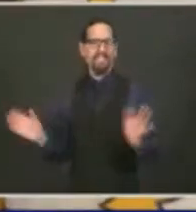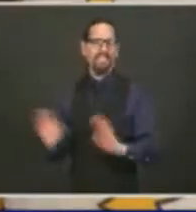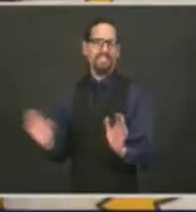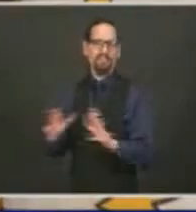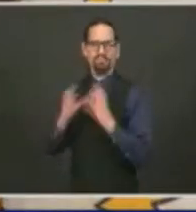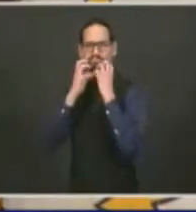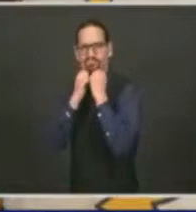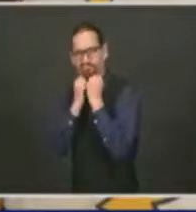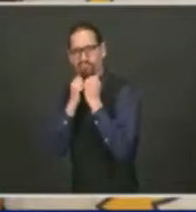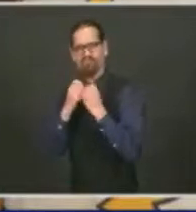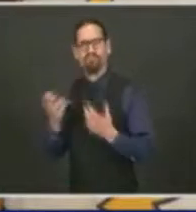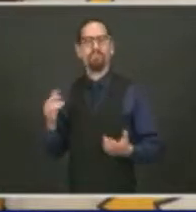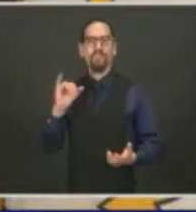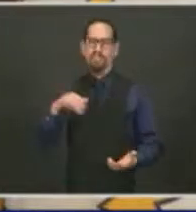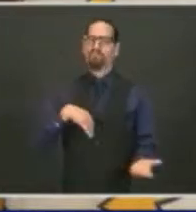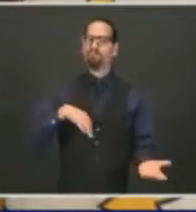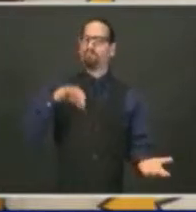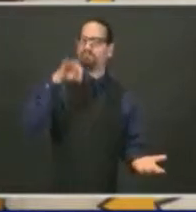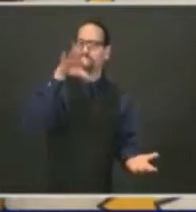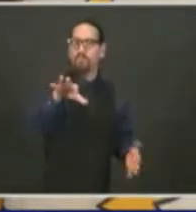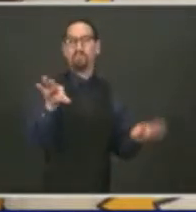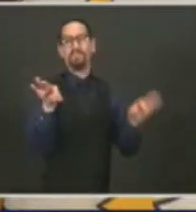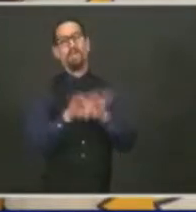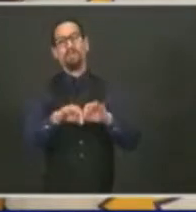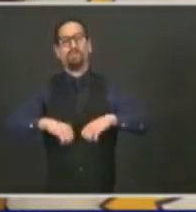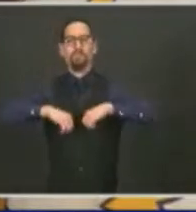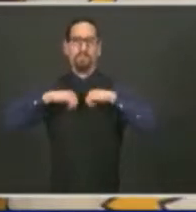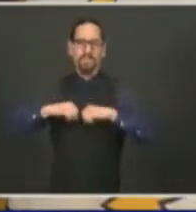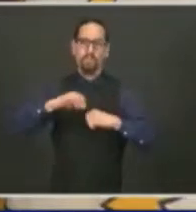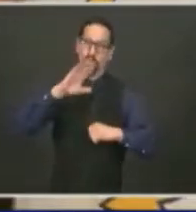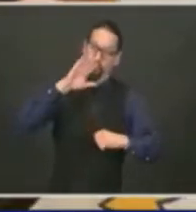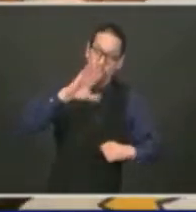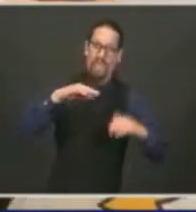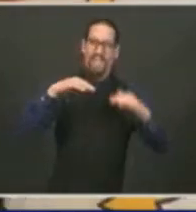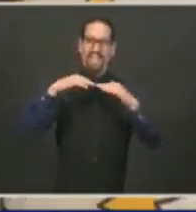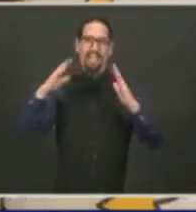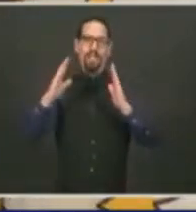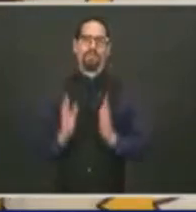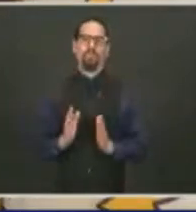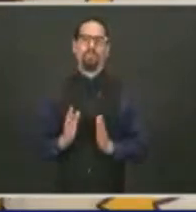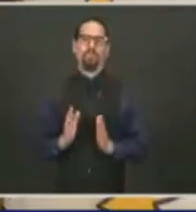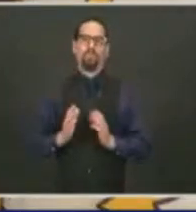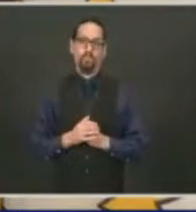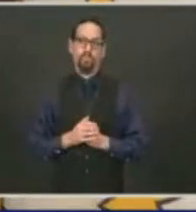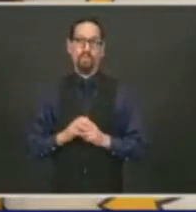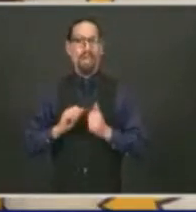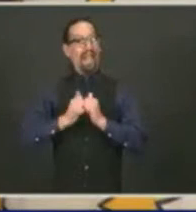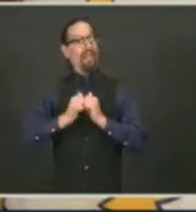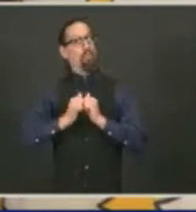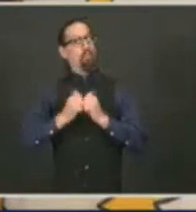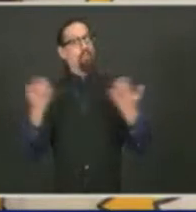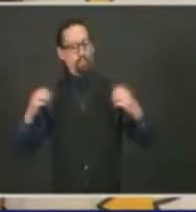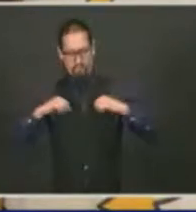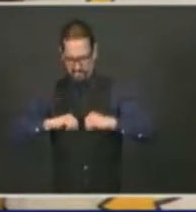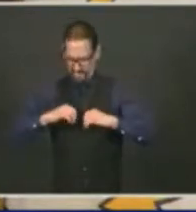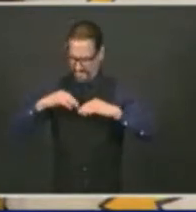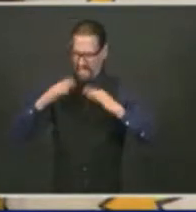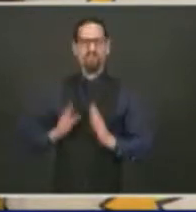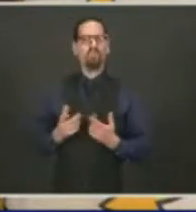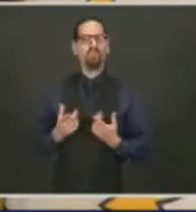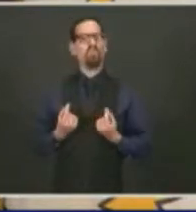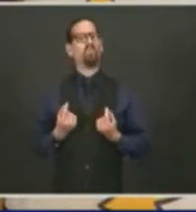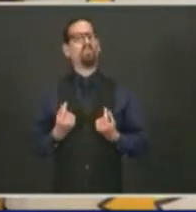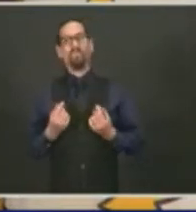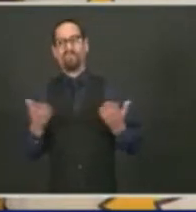really important. Try to protect your household. One of the things I want to talk about though is how do you protect your household if someone in your family has